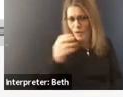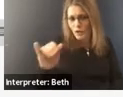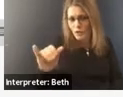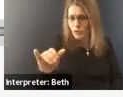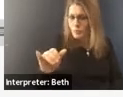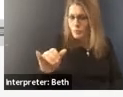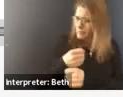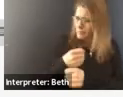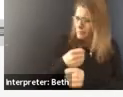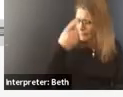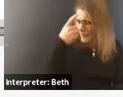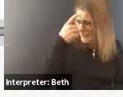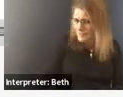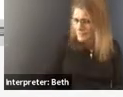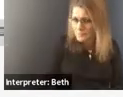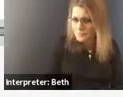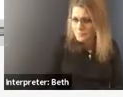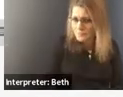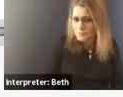sense?